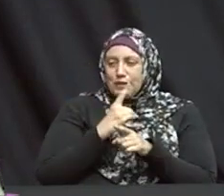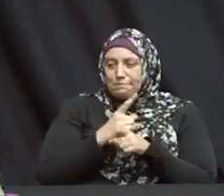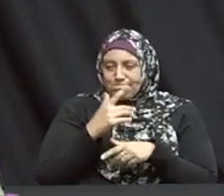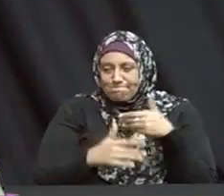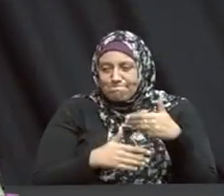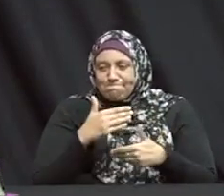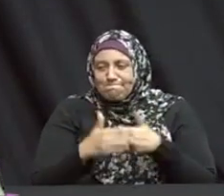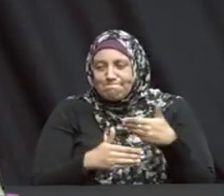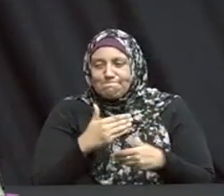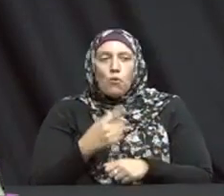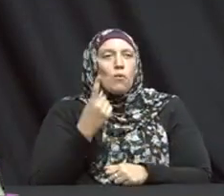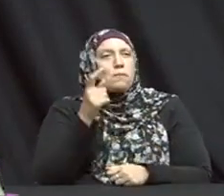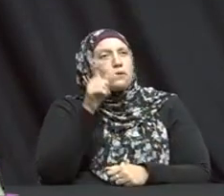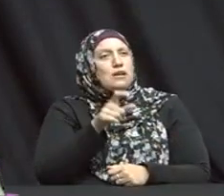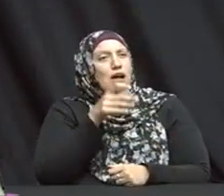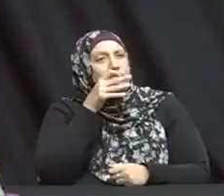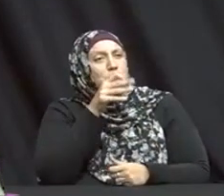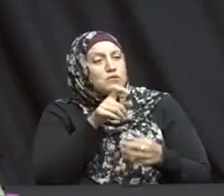a question that